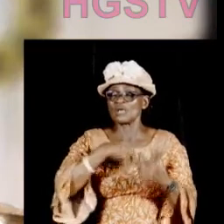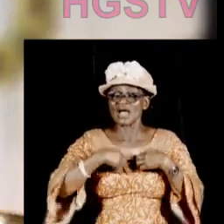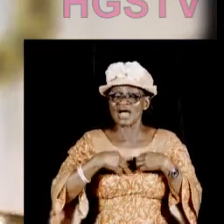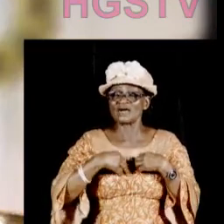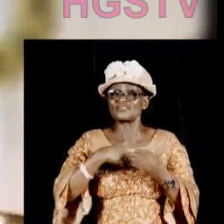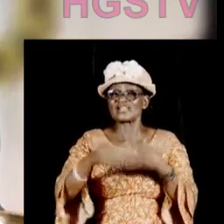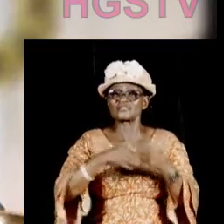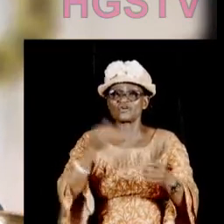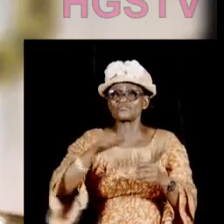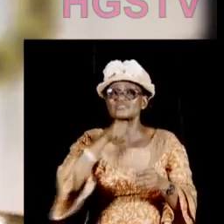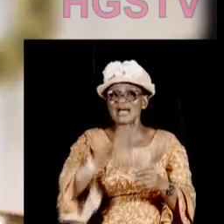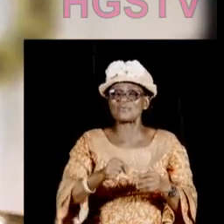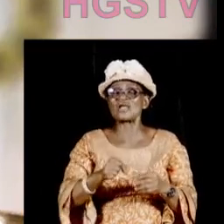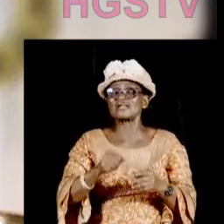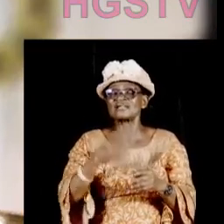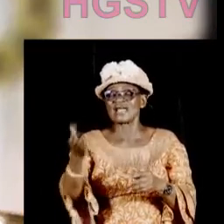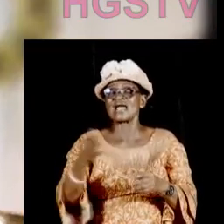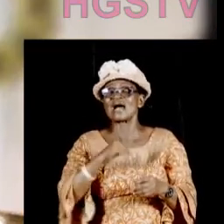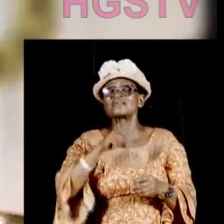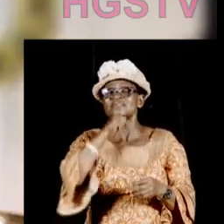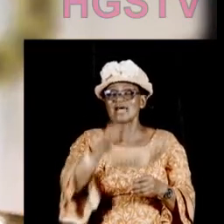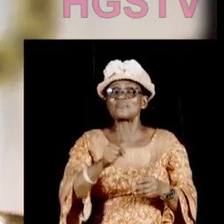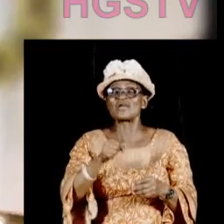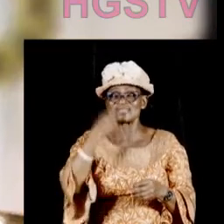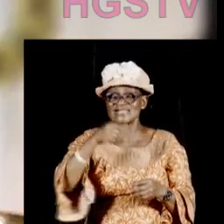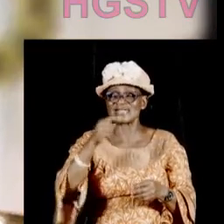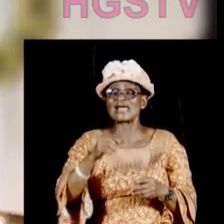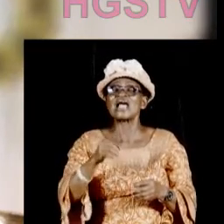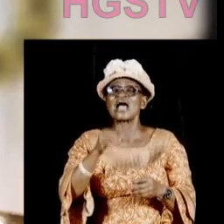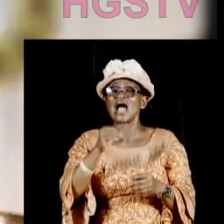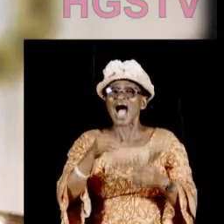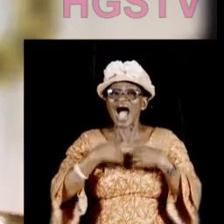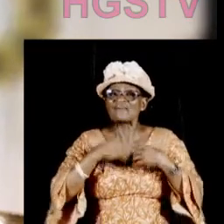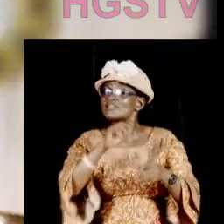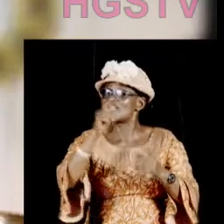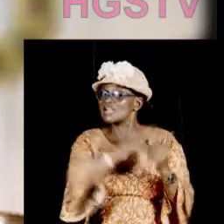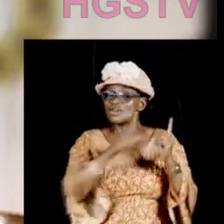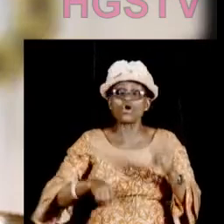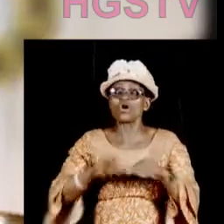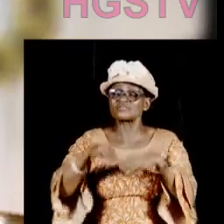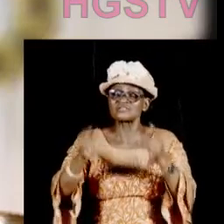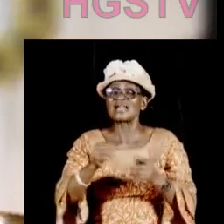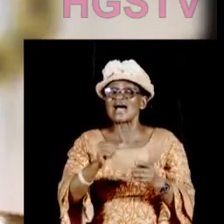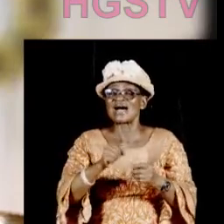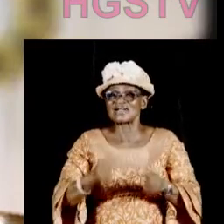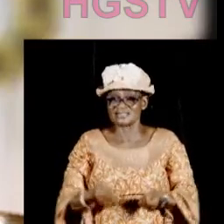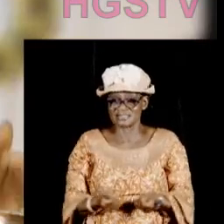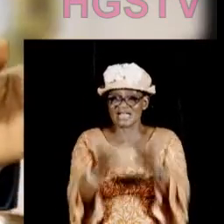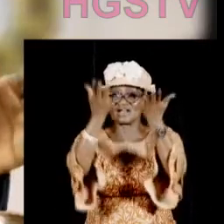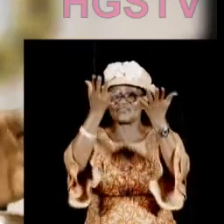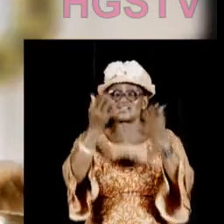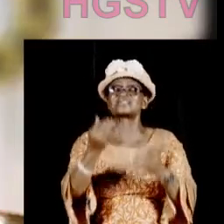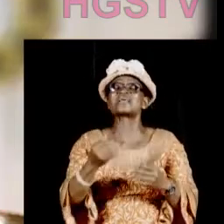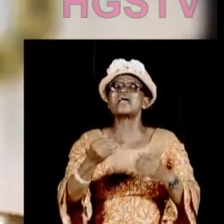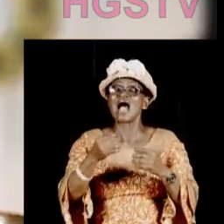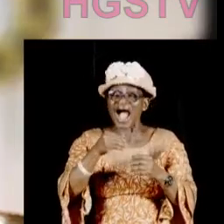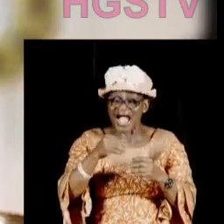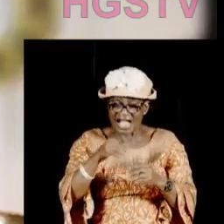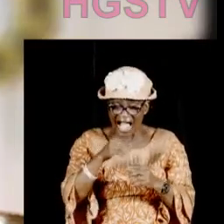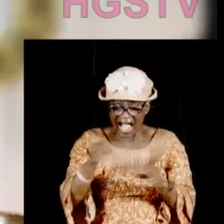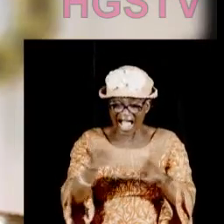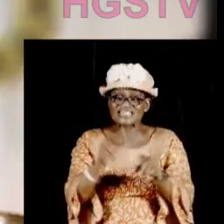verse 22. And Samuel said, "And the Lord has great delight in burnt offering and sacrifices, as in obeying